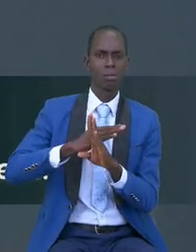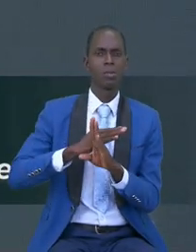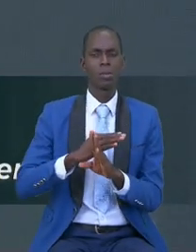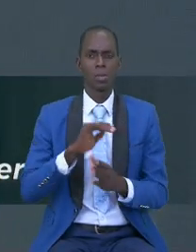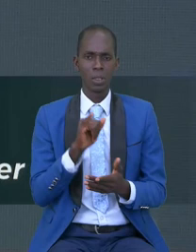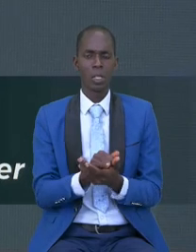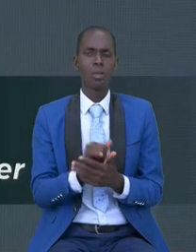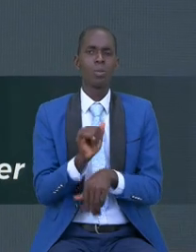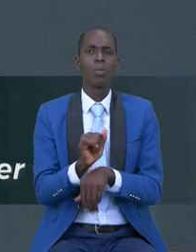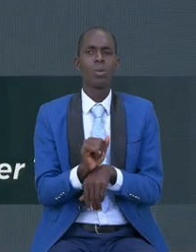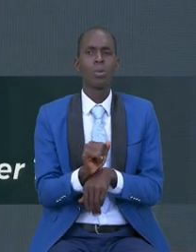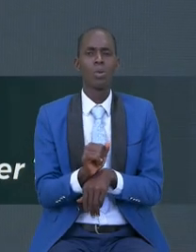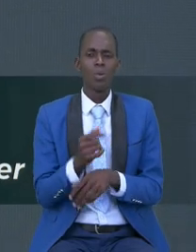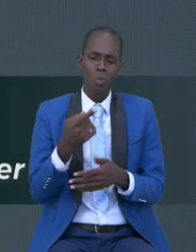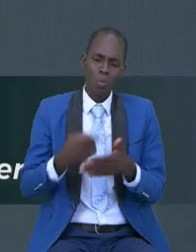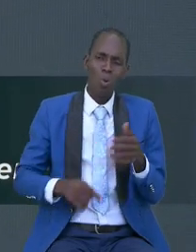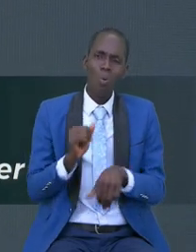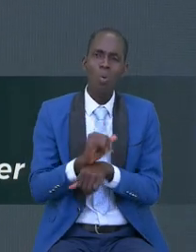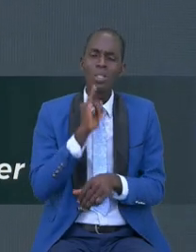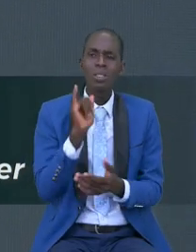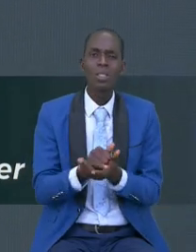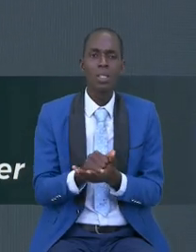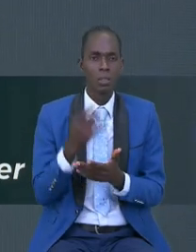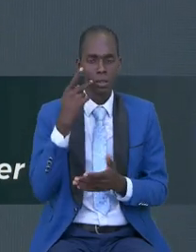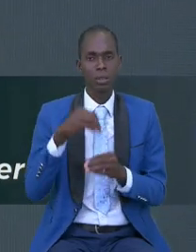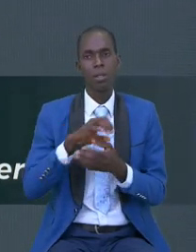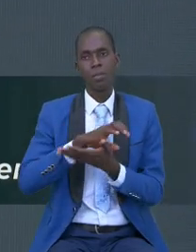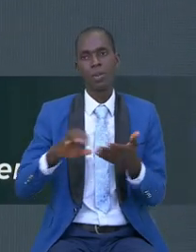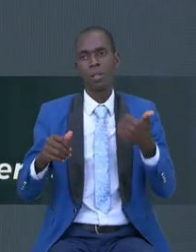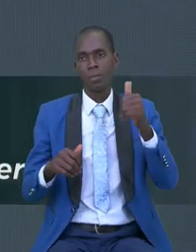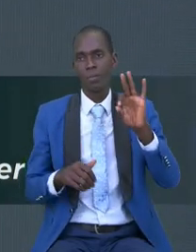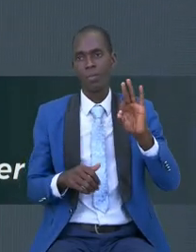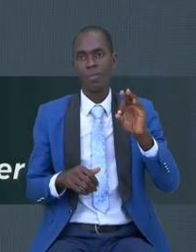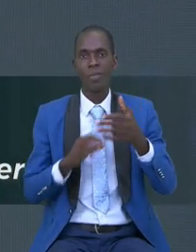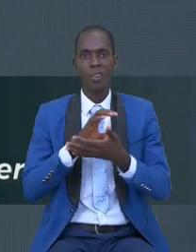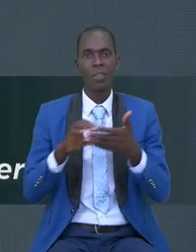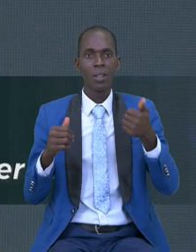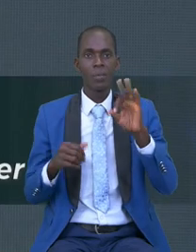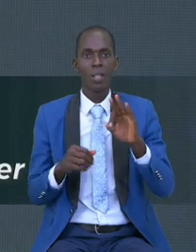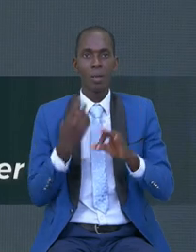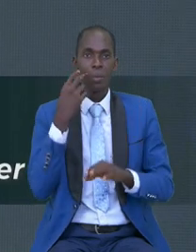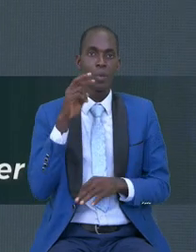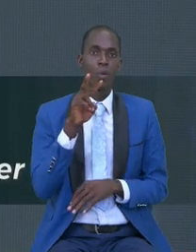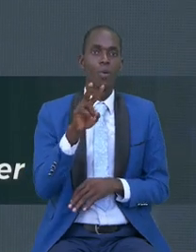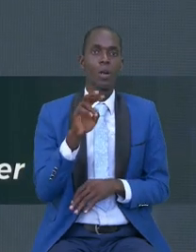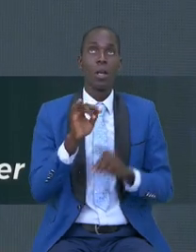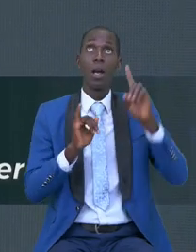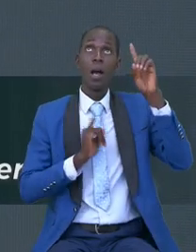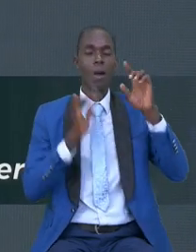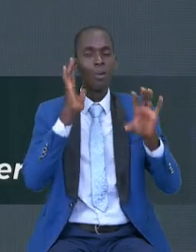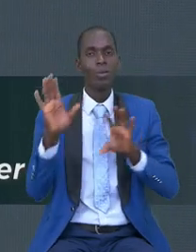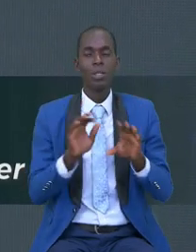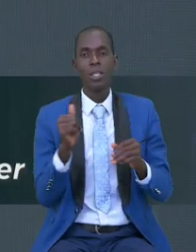work? What work is he going to do? Verse 19. In verse 19, behold, I will do a new